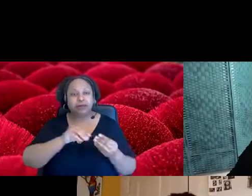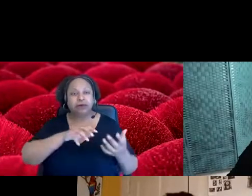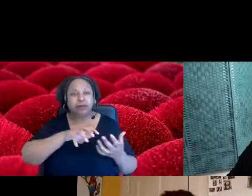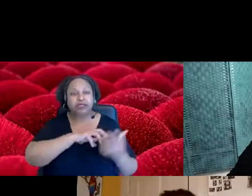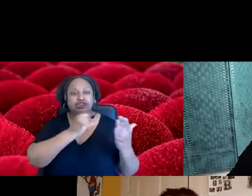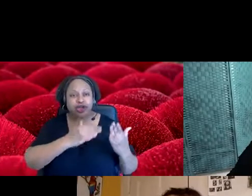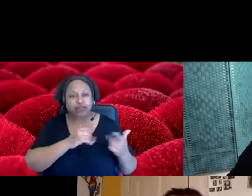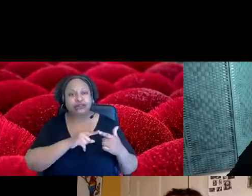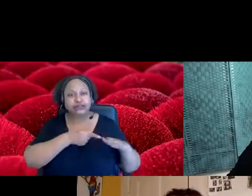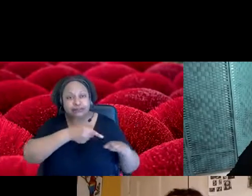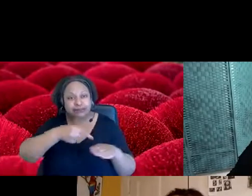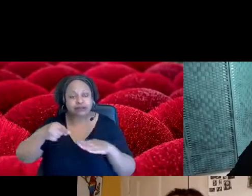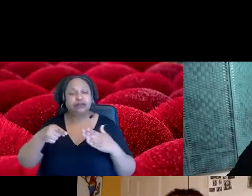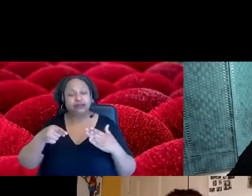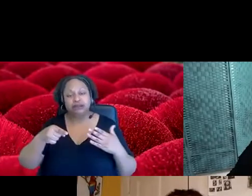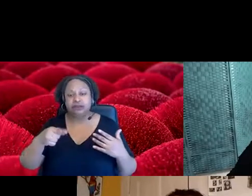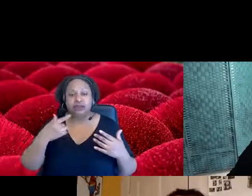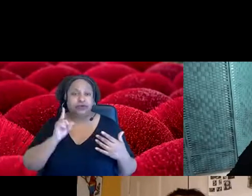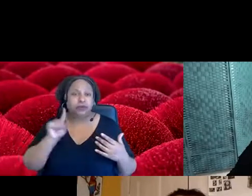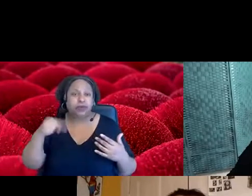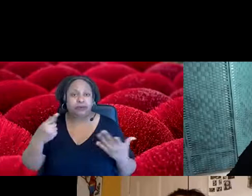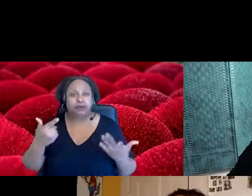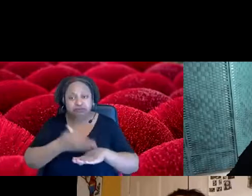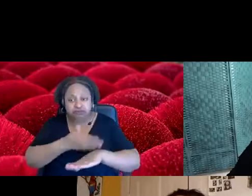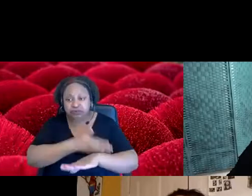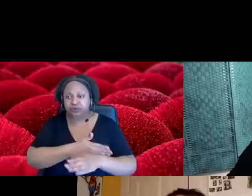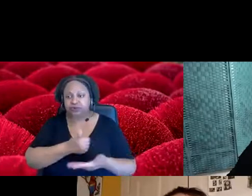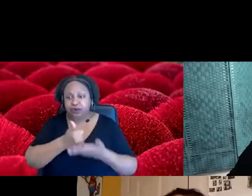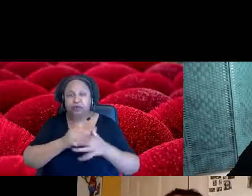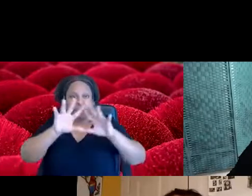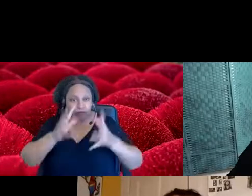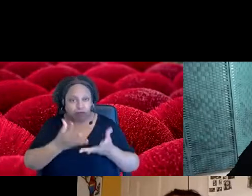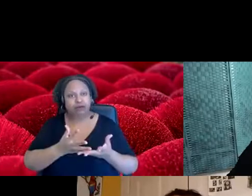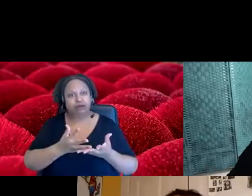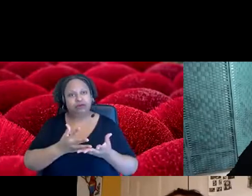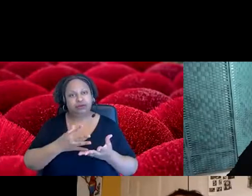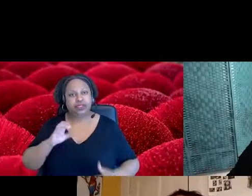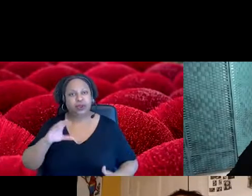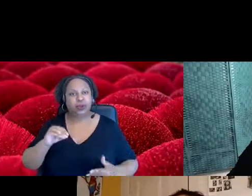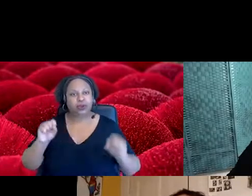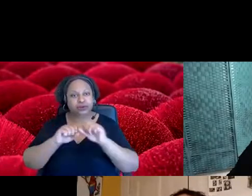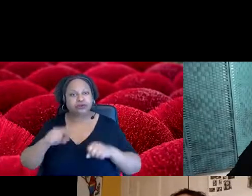said in the first thing, I think can only, I think, improve the ecosystem of artists and